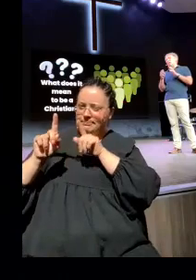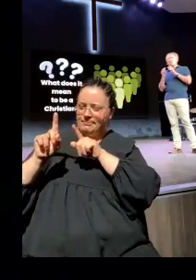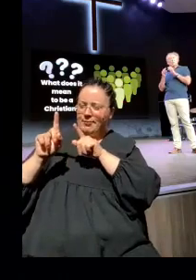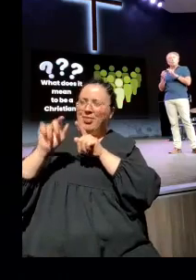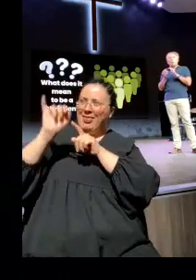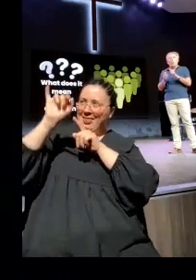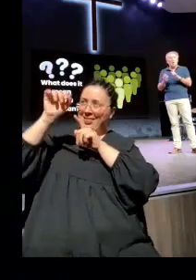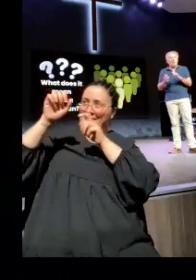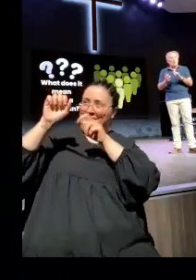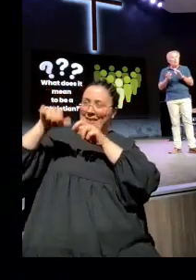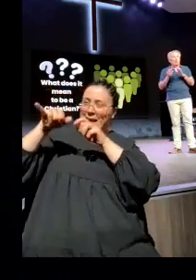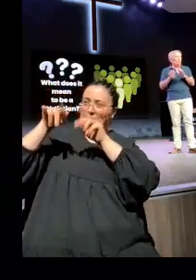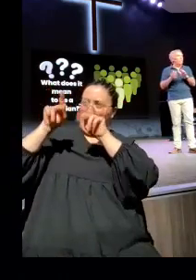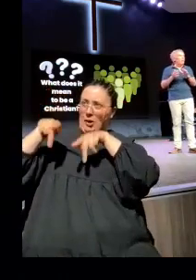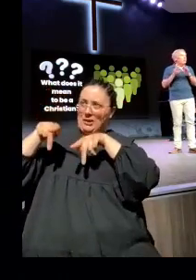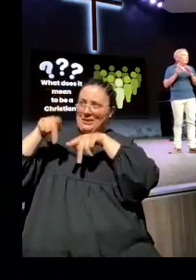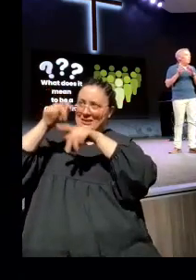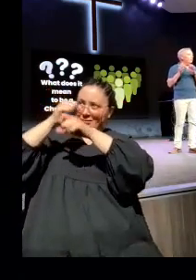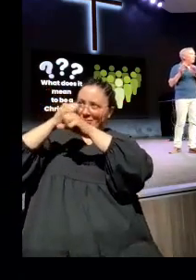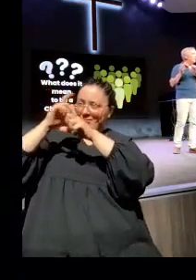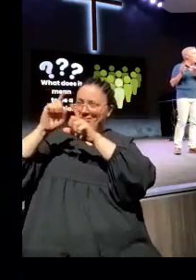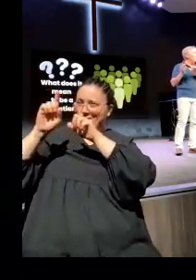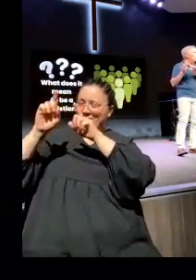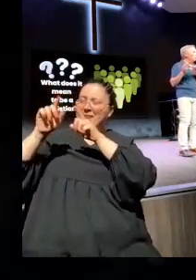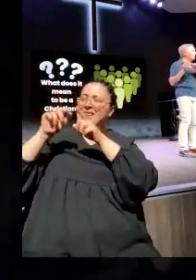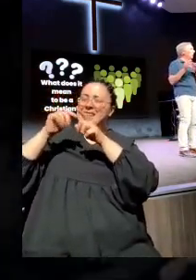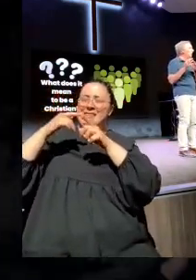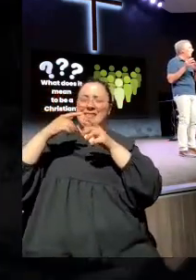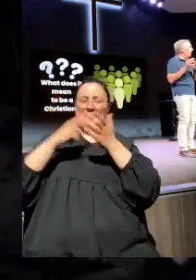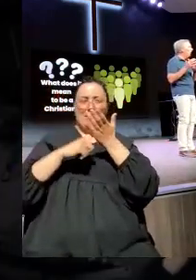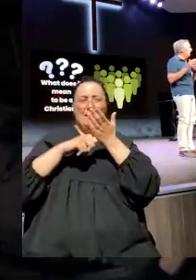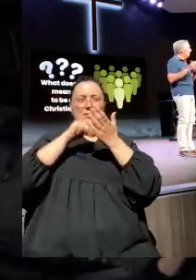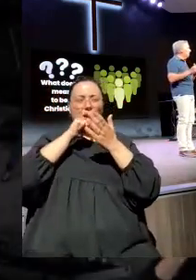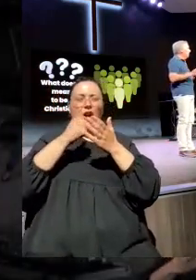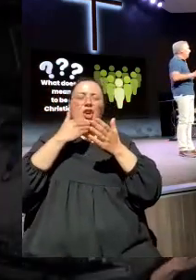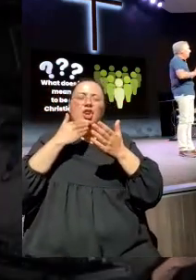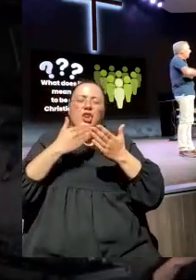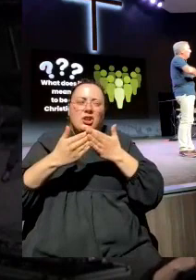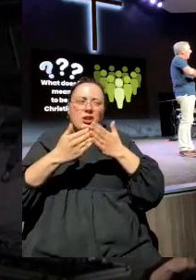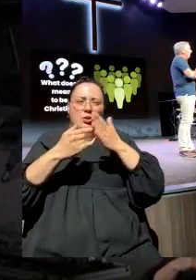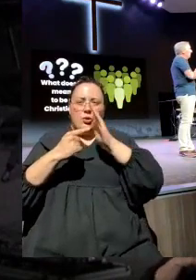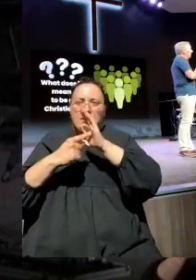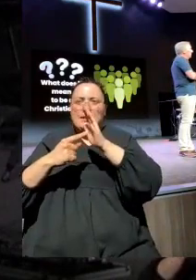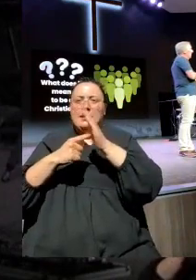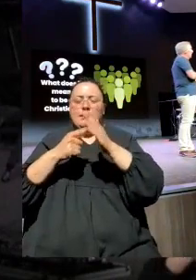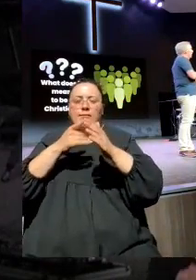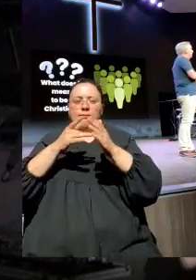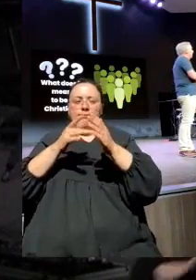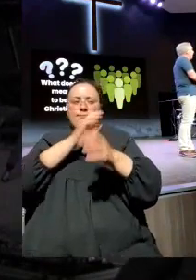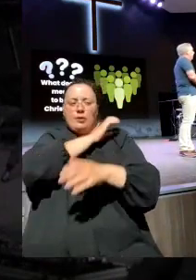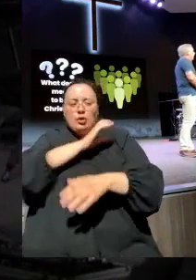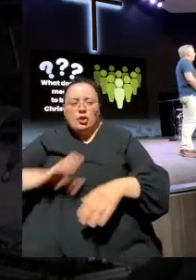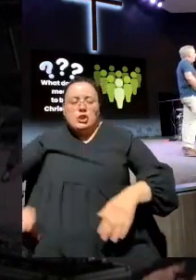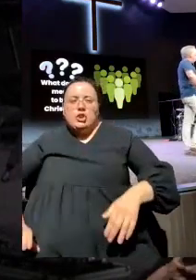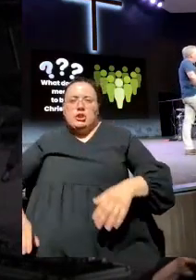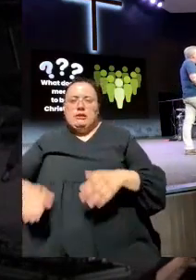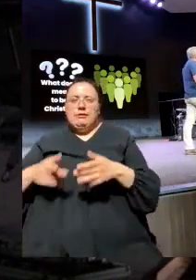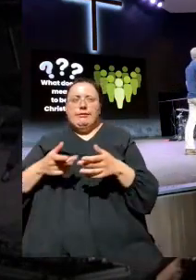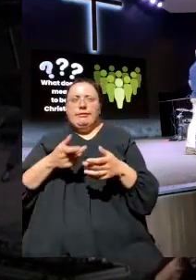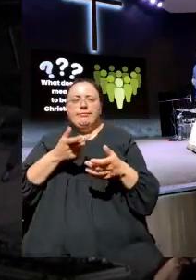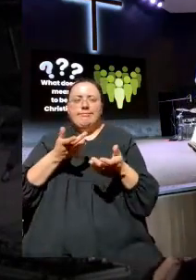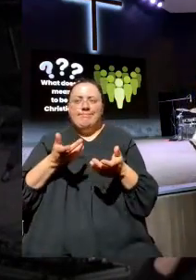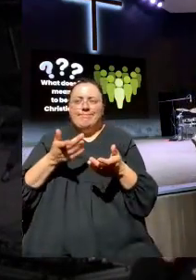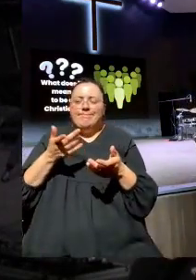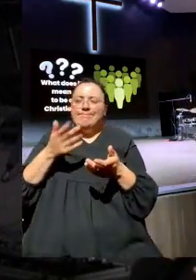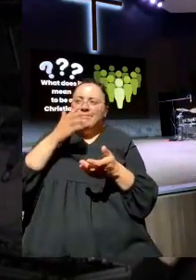isn't a great role model or representation of Christianity. Sometimes it is. And what I love, what we really wanted